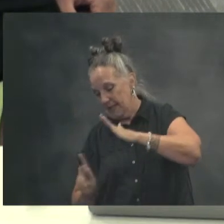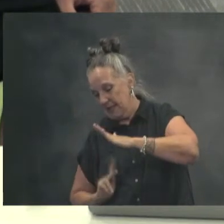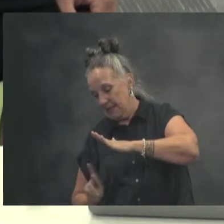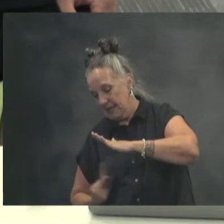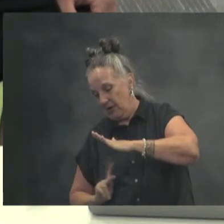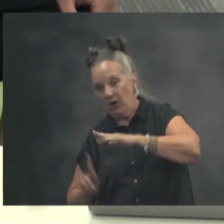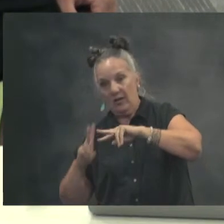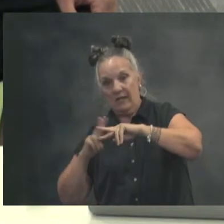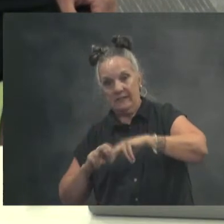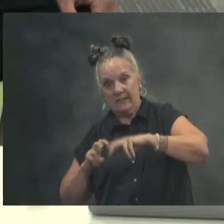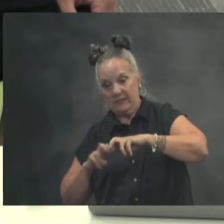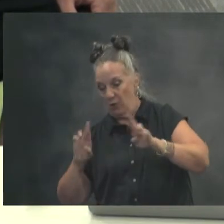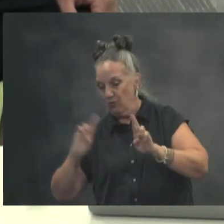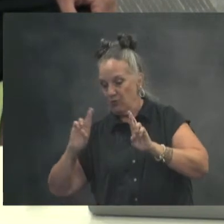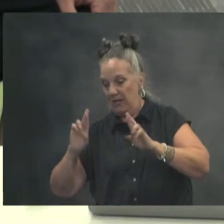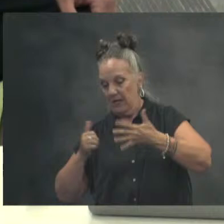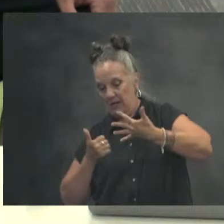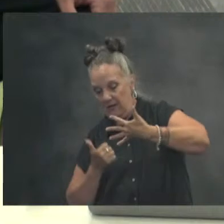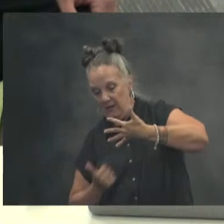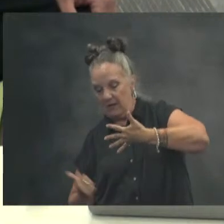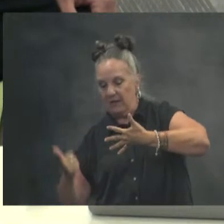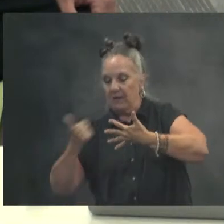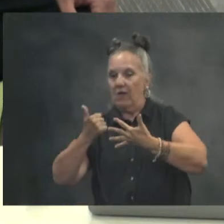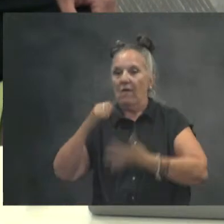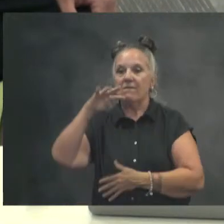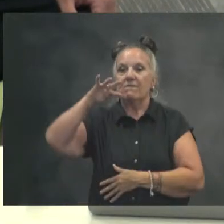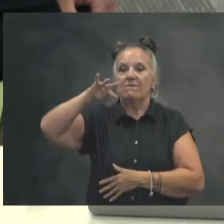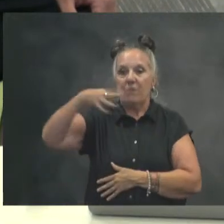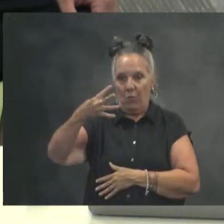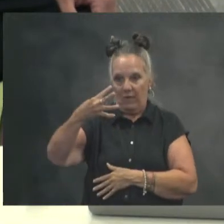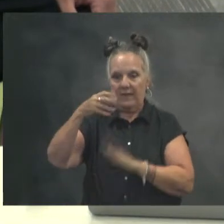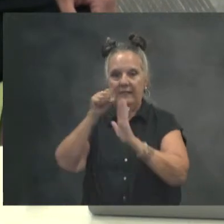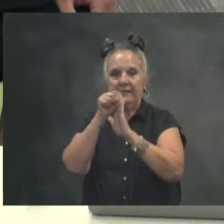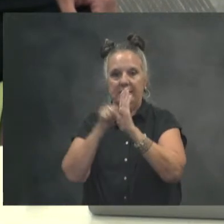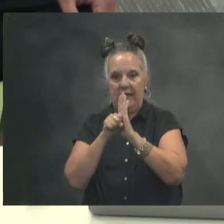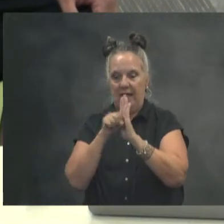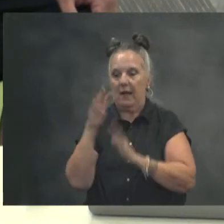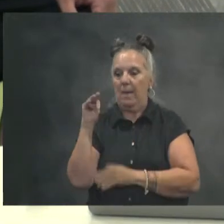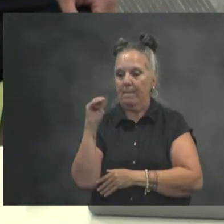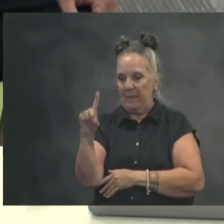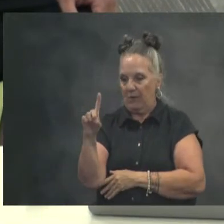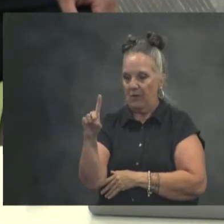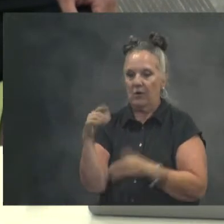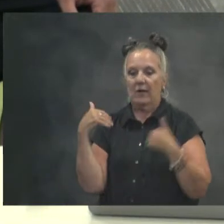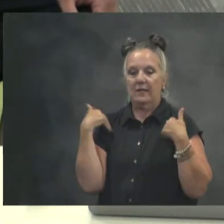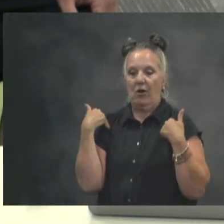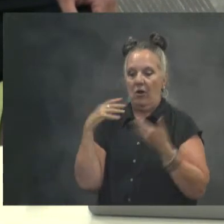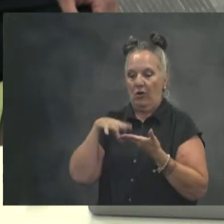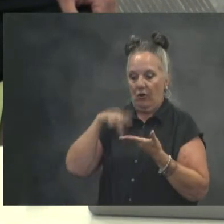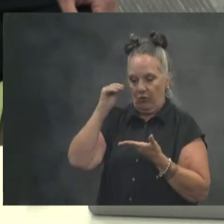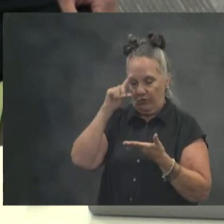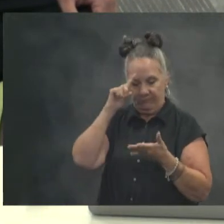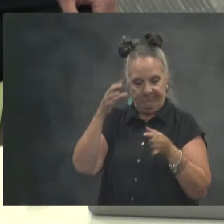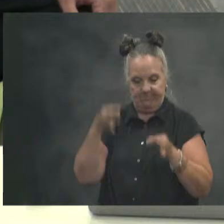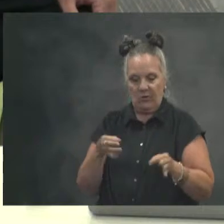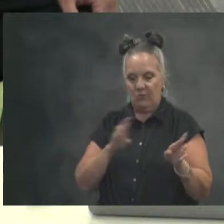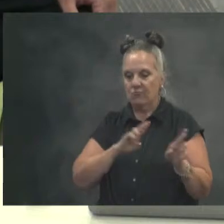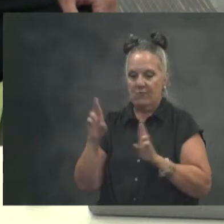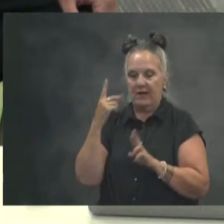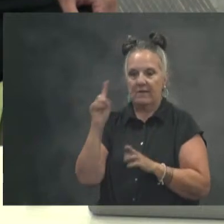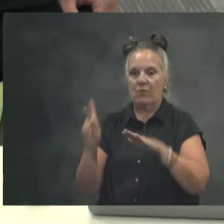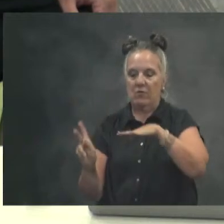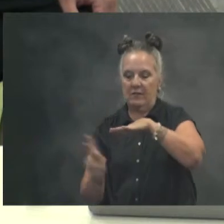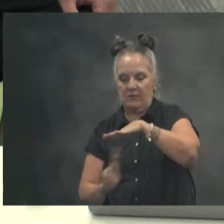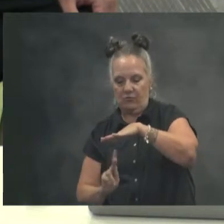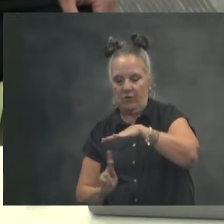readiness assessment up to being ranked 4th in the state in the percentage of young learners determined to be ready for